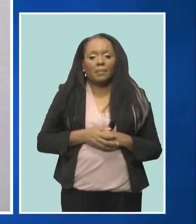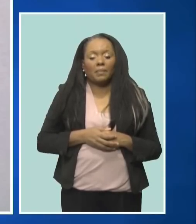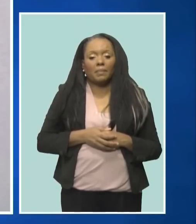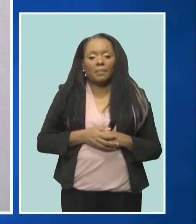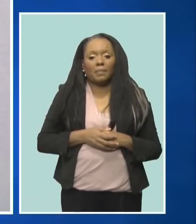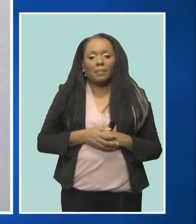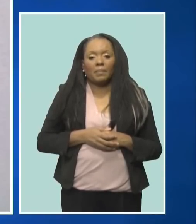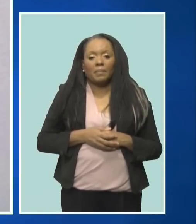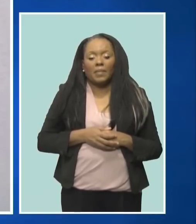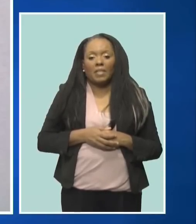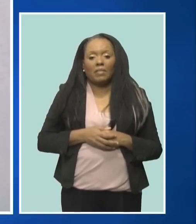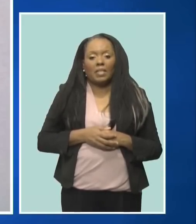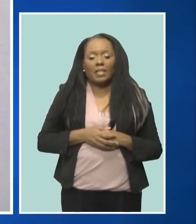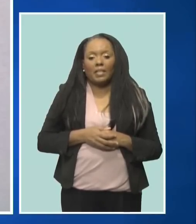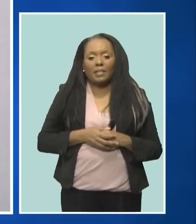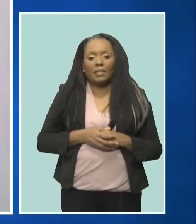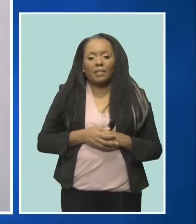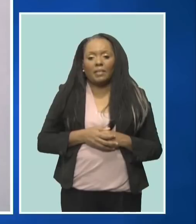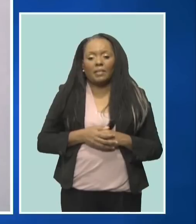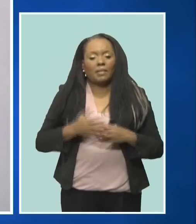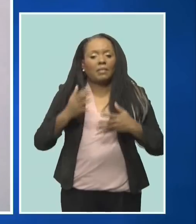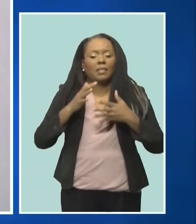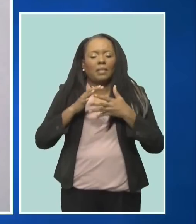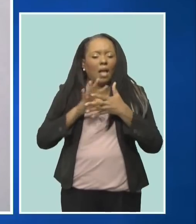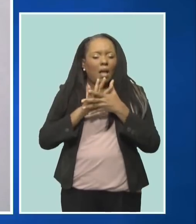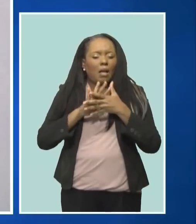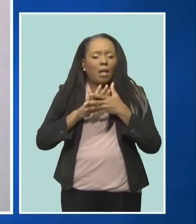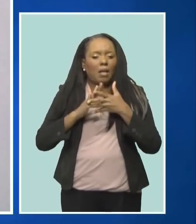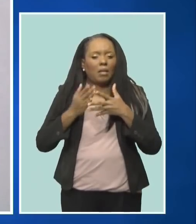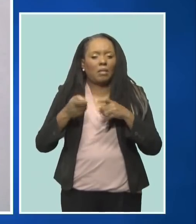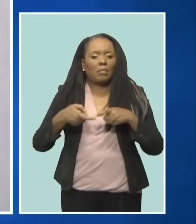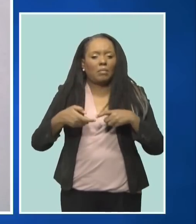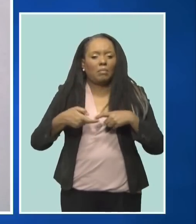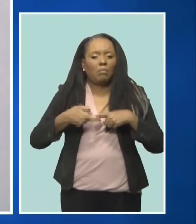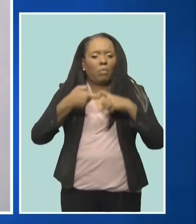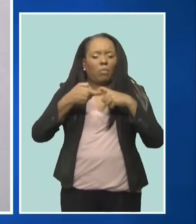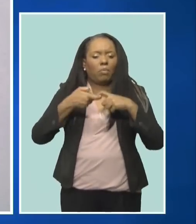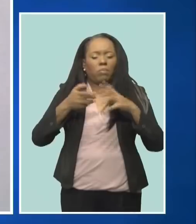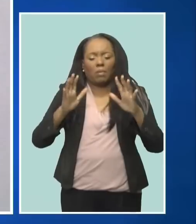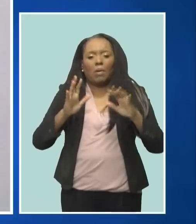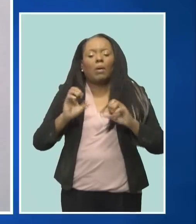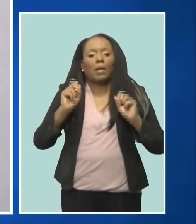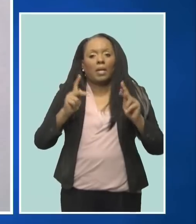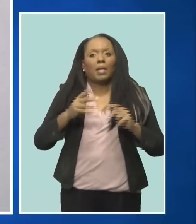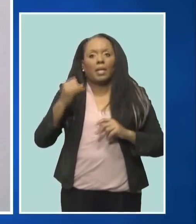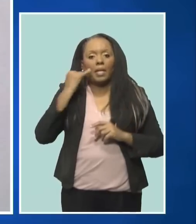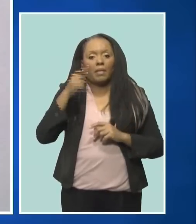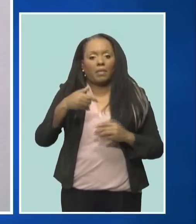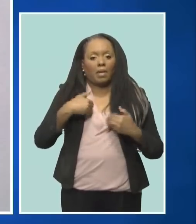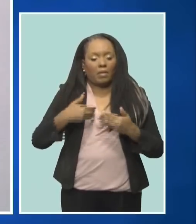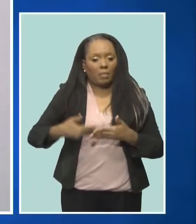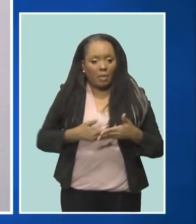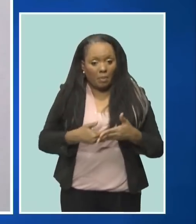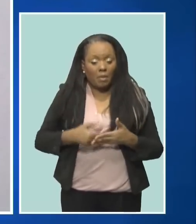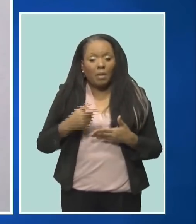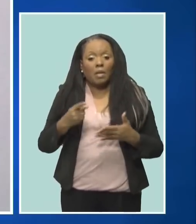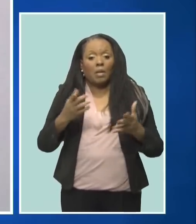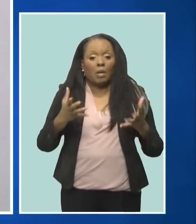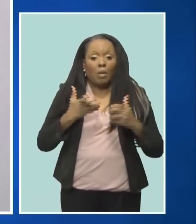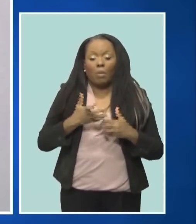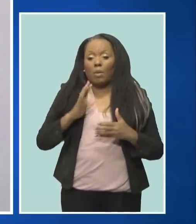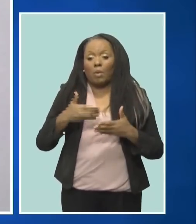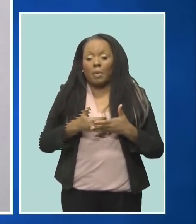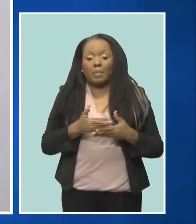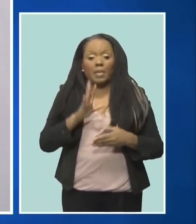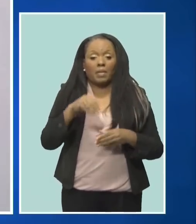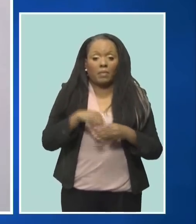babies are extreme, but in any event, if you have a baby and you want to bring a baby onto medical insurance plan, within the first few days